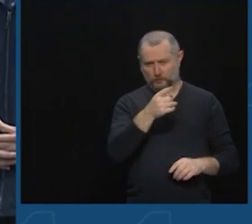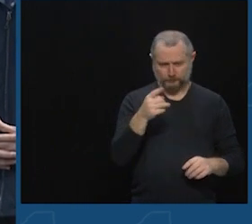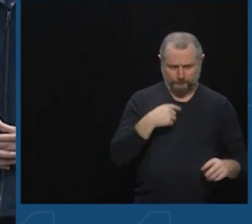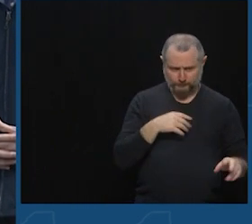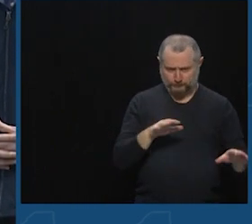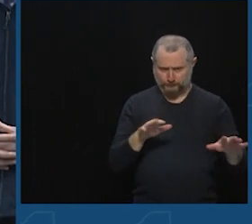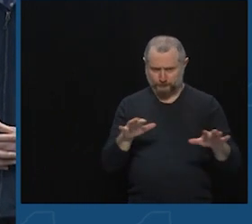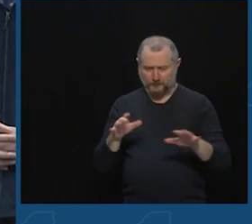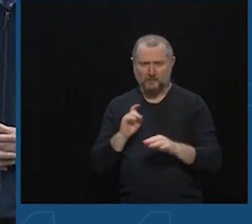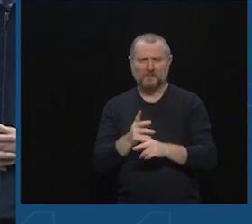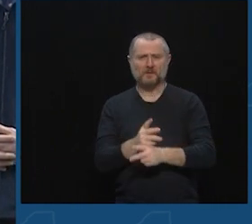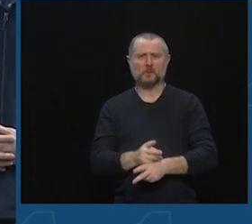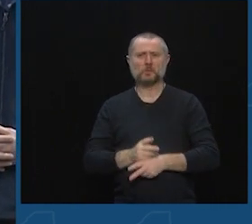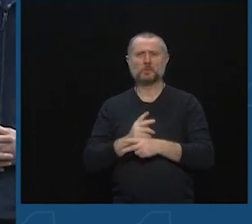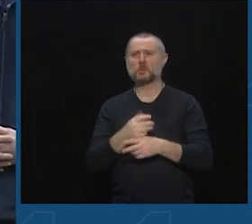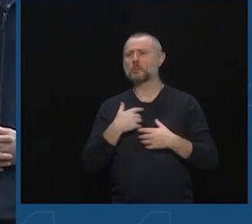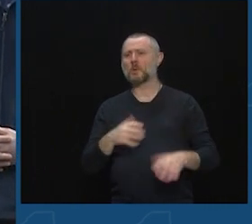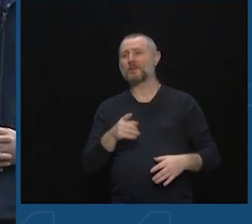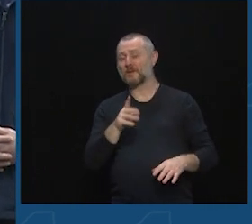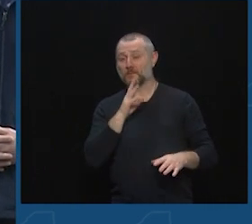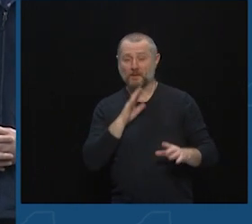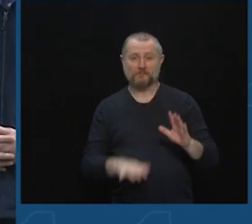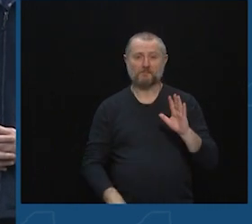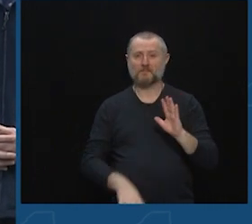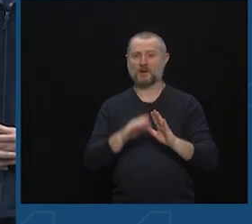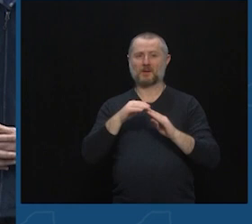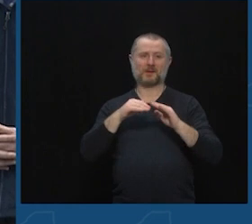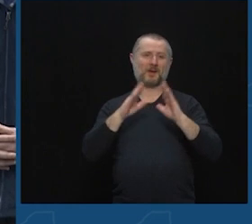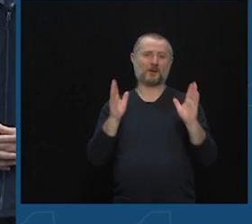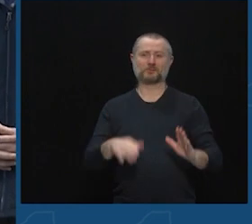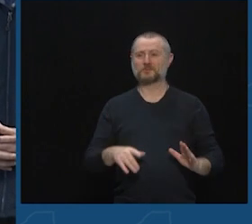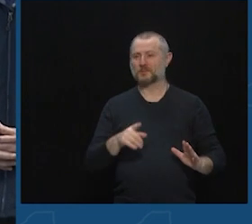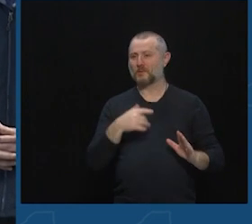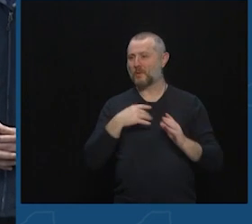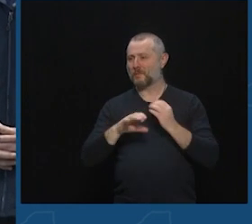avoid potential flooding in the event that something in your plumbing was